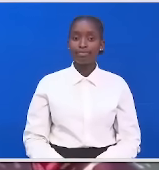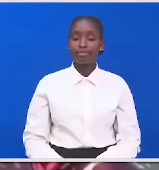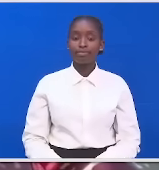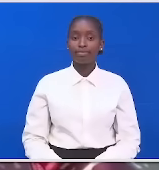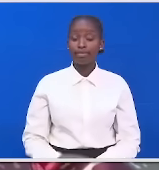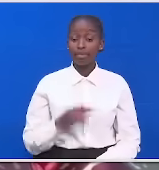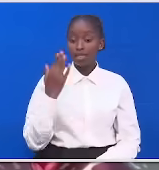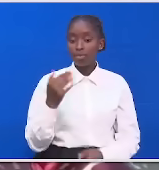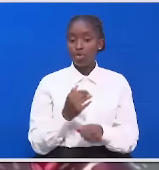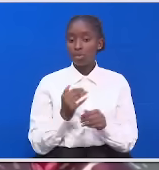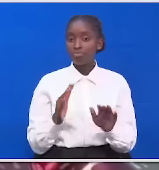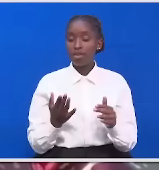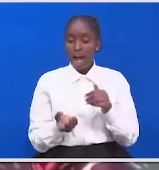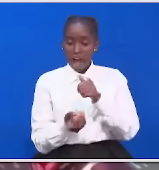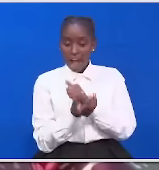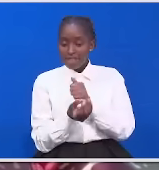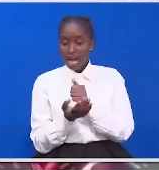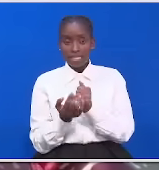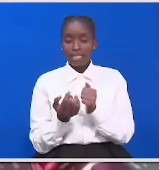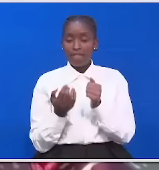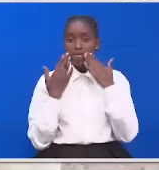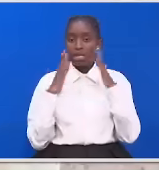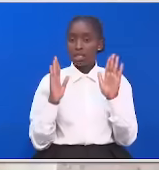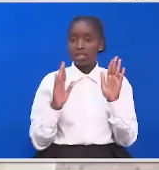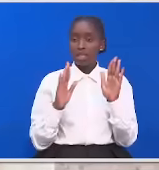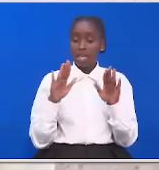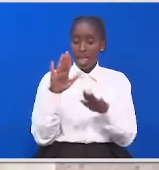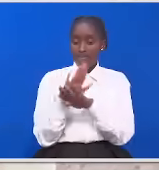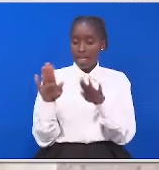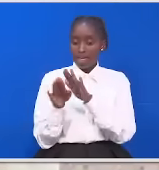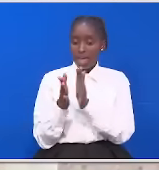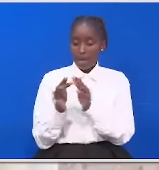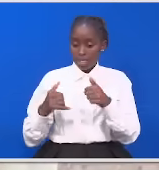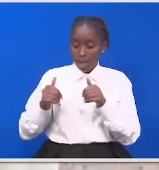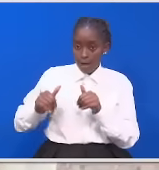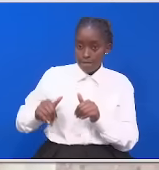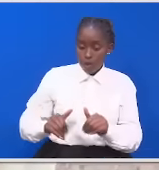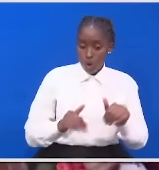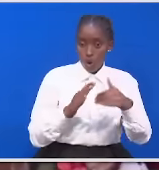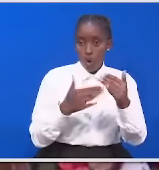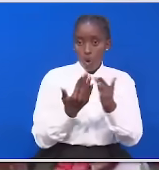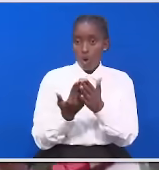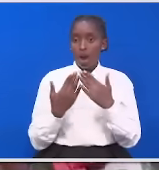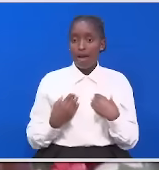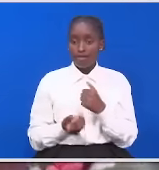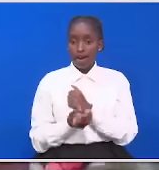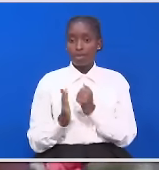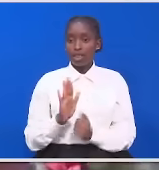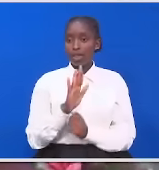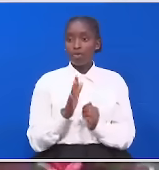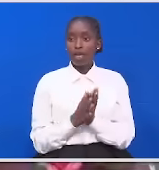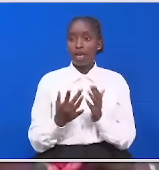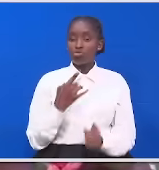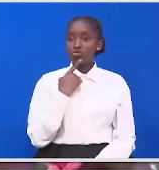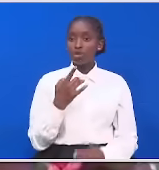wameweza kuniadvise kwa kila mahali na nimeweza kufuatilia maisha yao. When I mention the caregiver, I'm saying